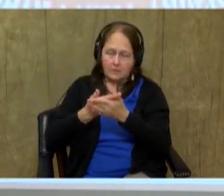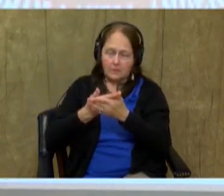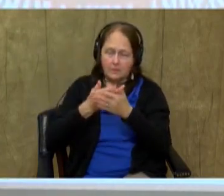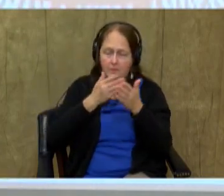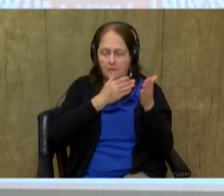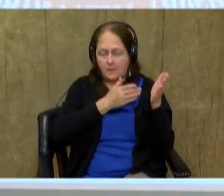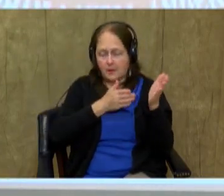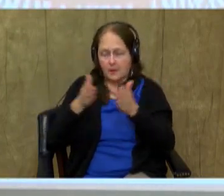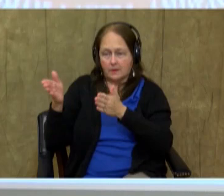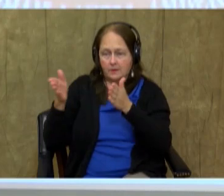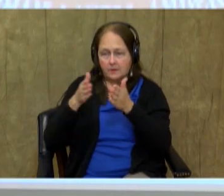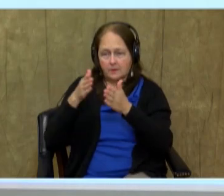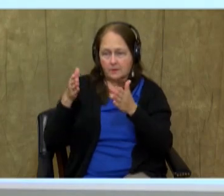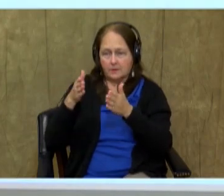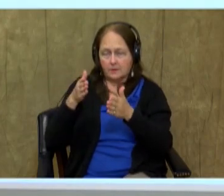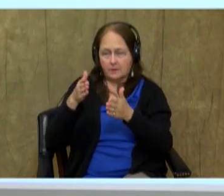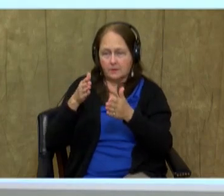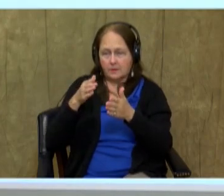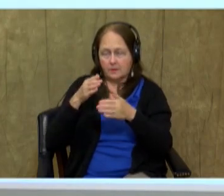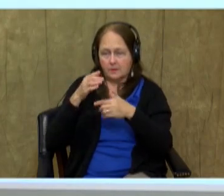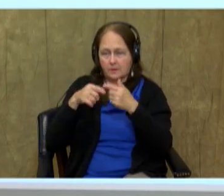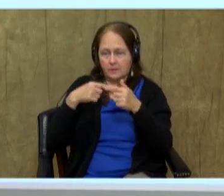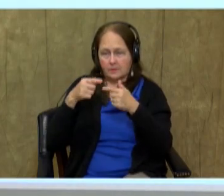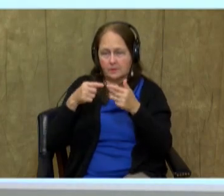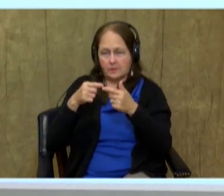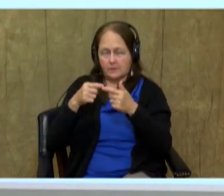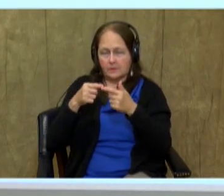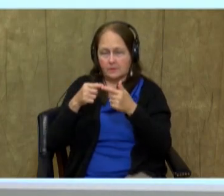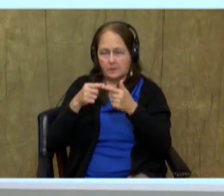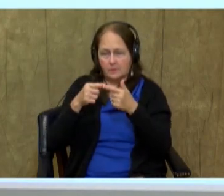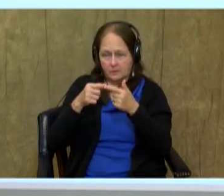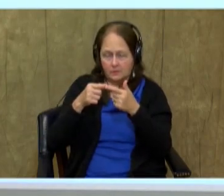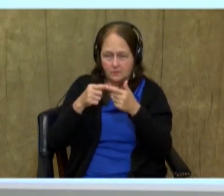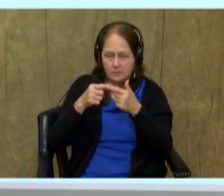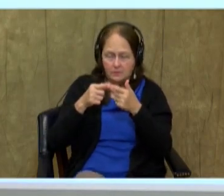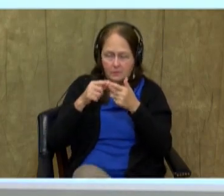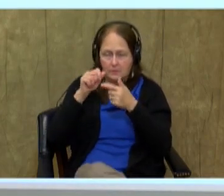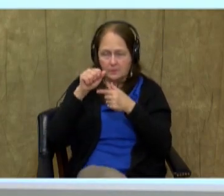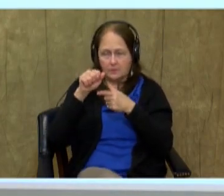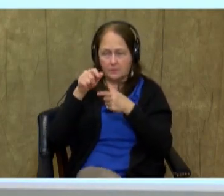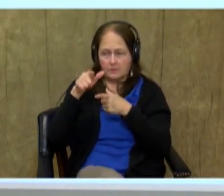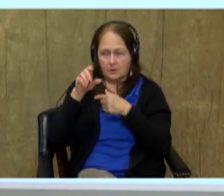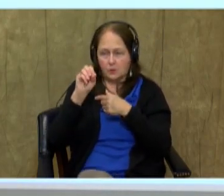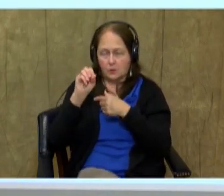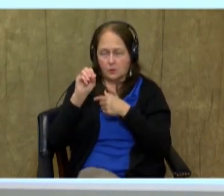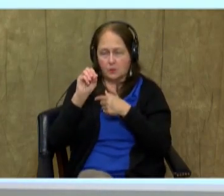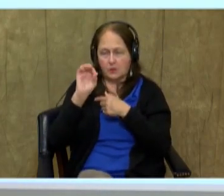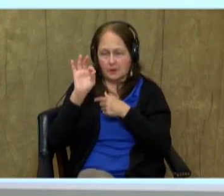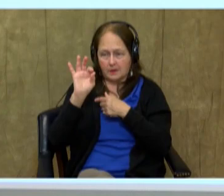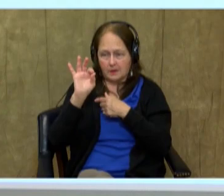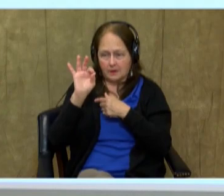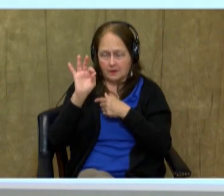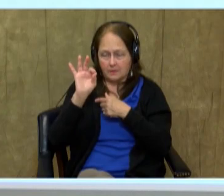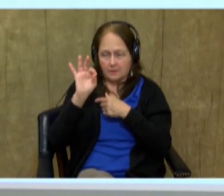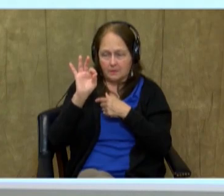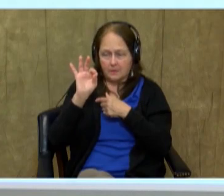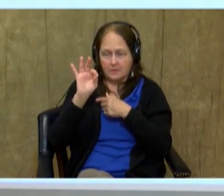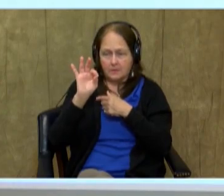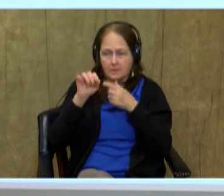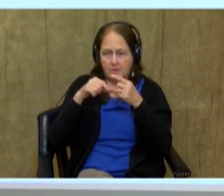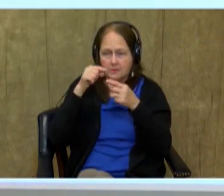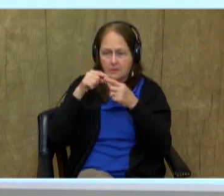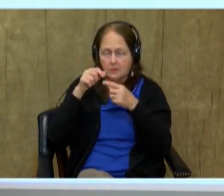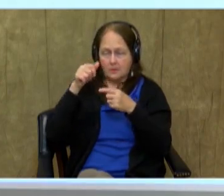flight path as well as their number. I'm going to pick things up a little bit. Apollo 9 didn't go to the moon, so we're going to kind of skip over him for just a